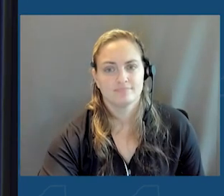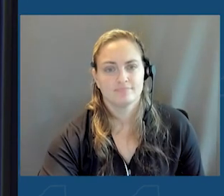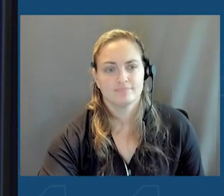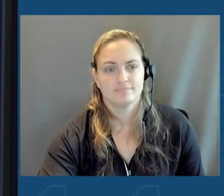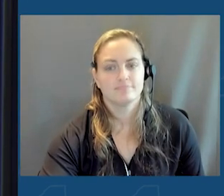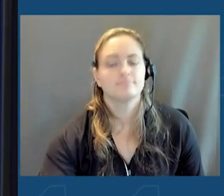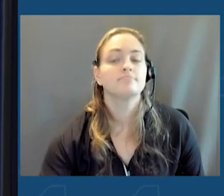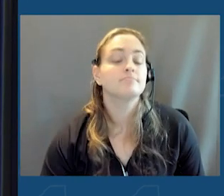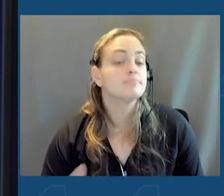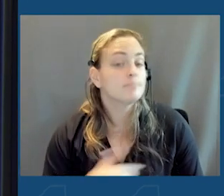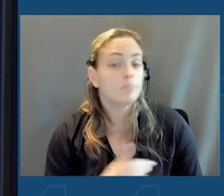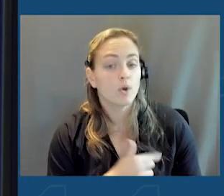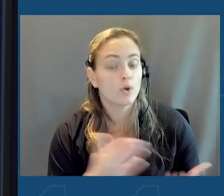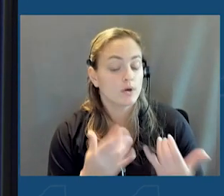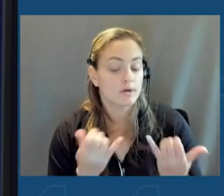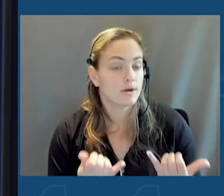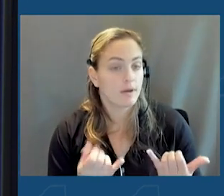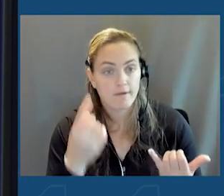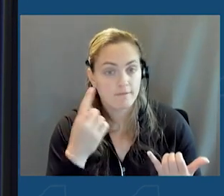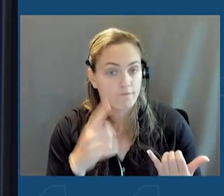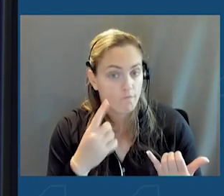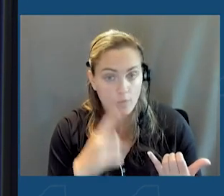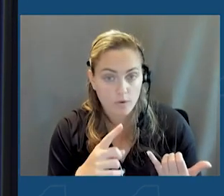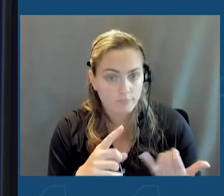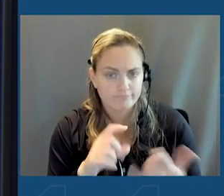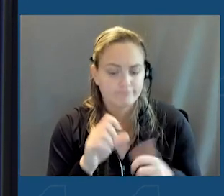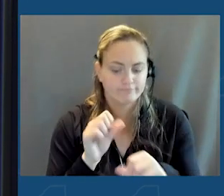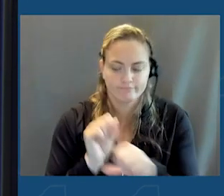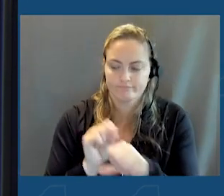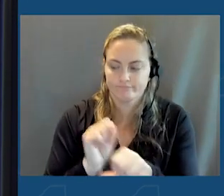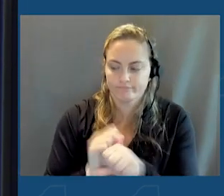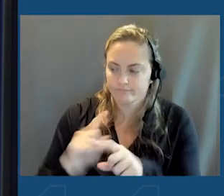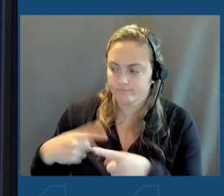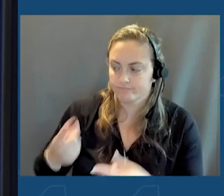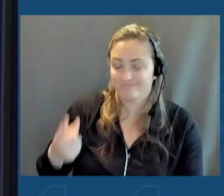We are here today due to the work that began in